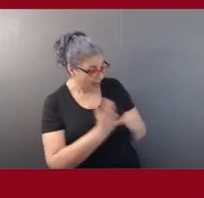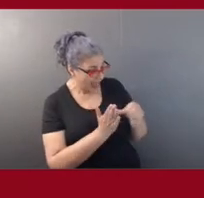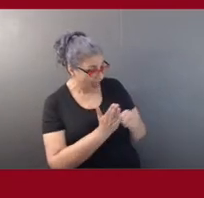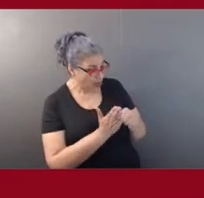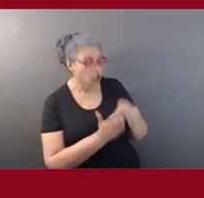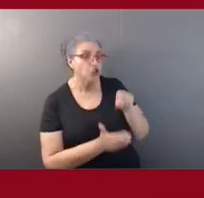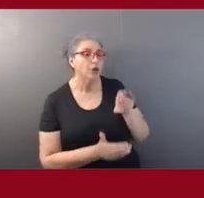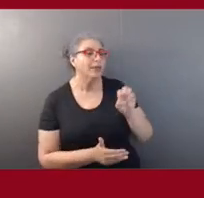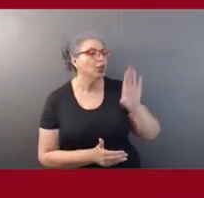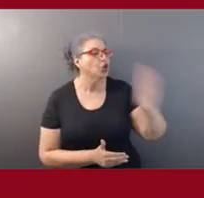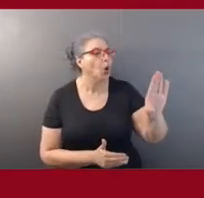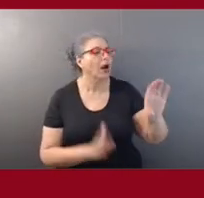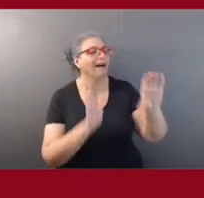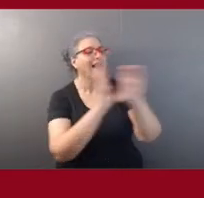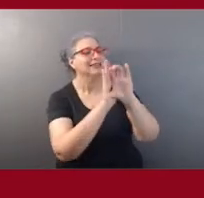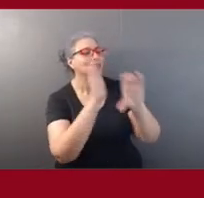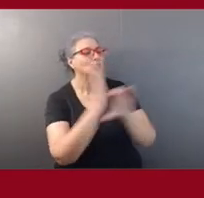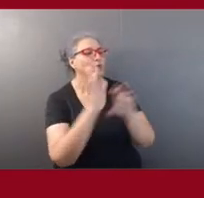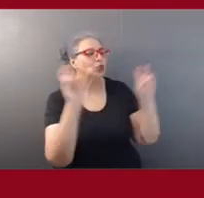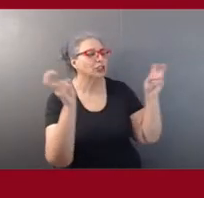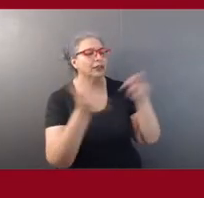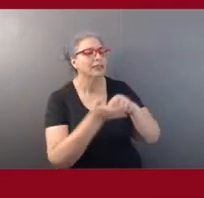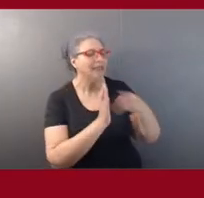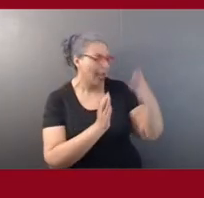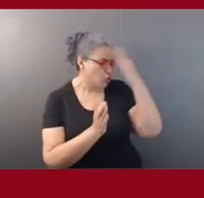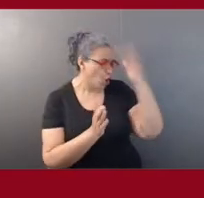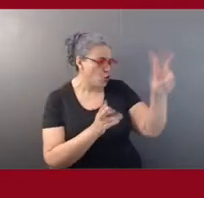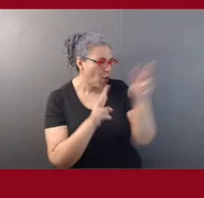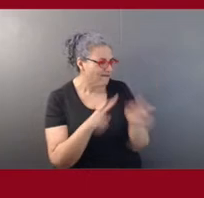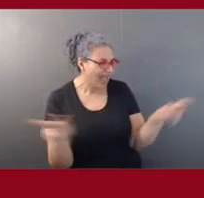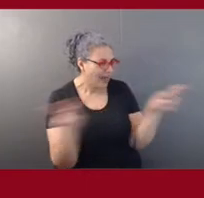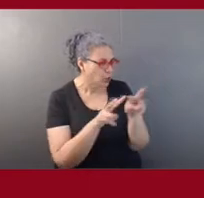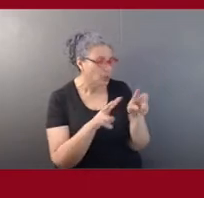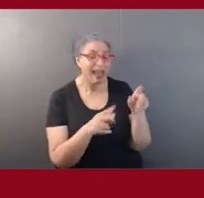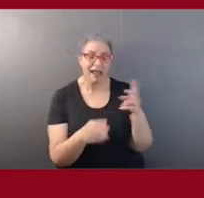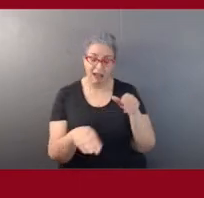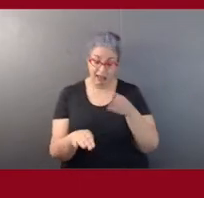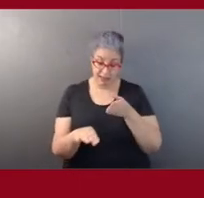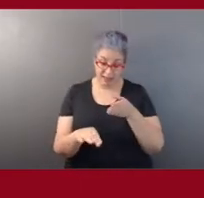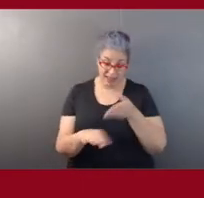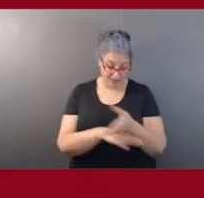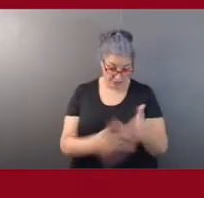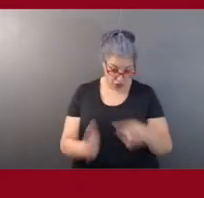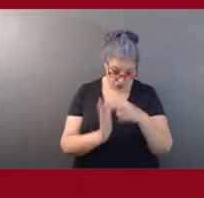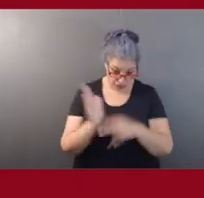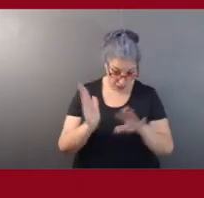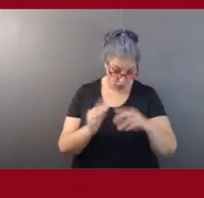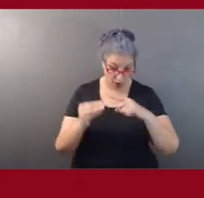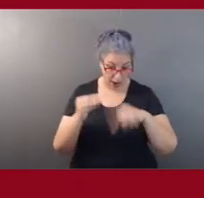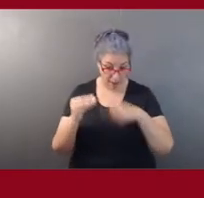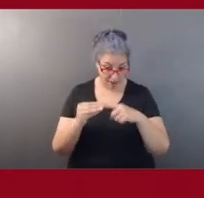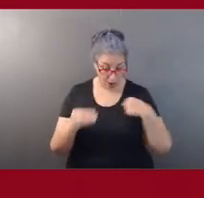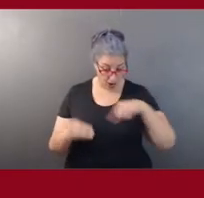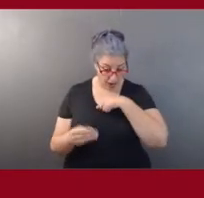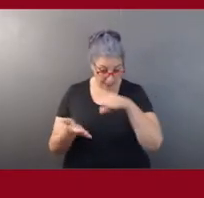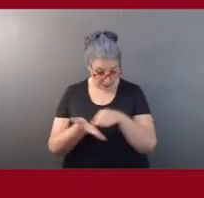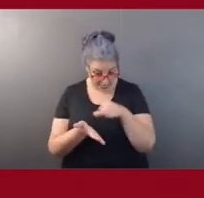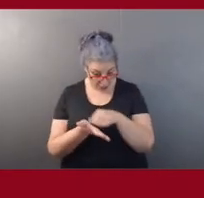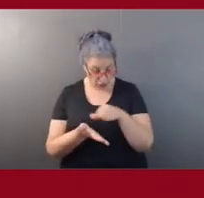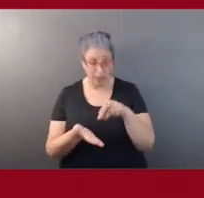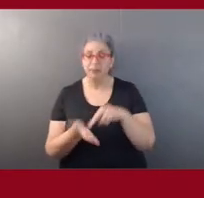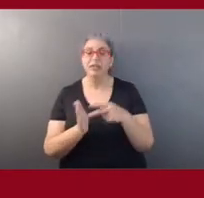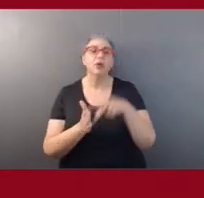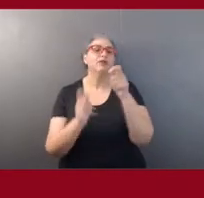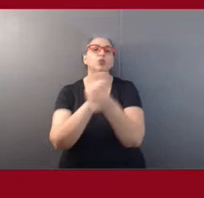is exactly who you are. I know what you value as soon as I see your About Us page. And if you want to change that, then you need to inherently change